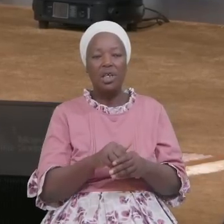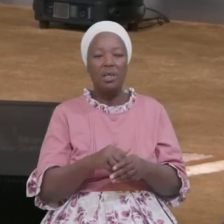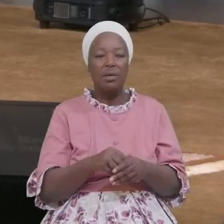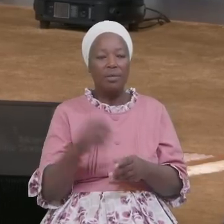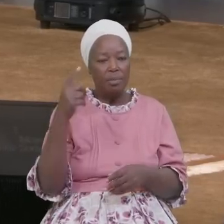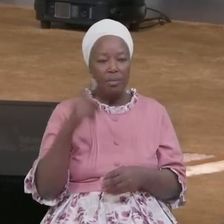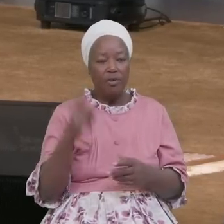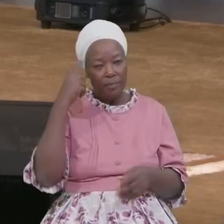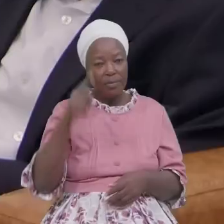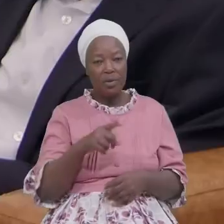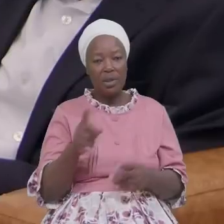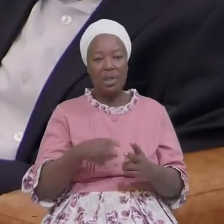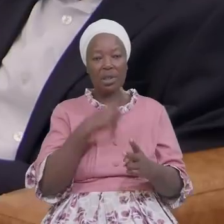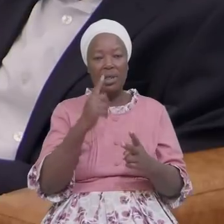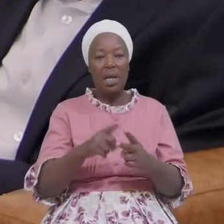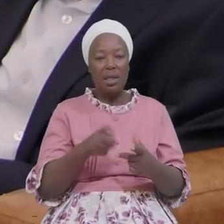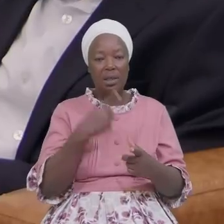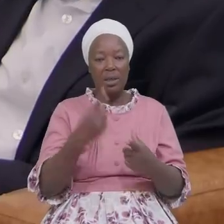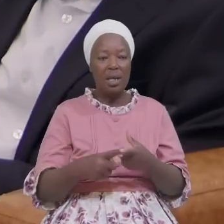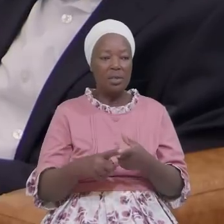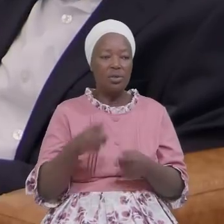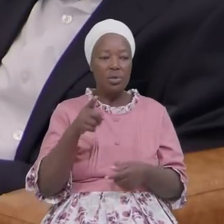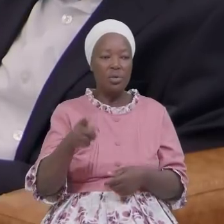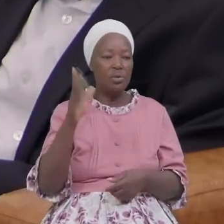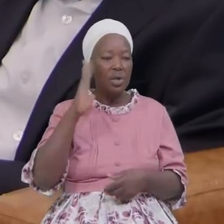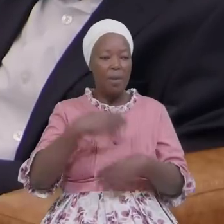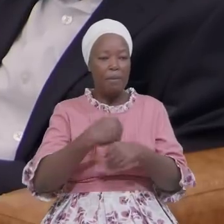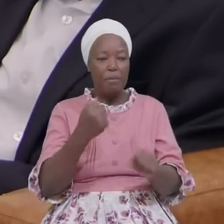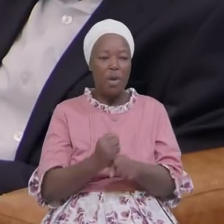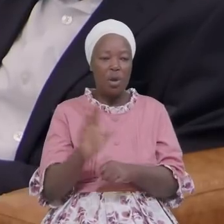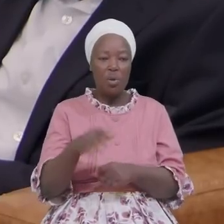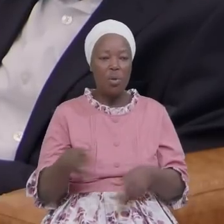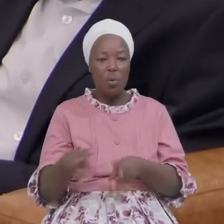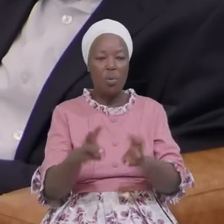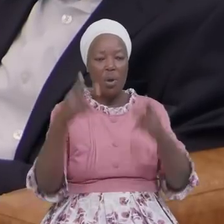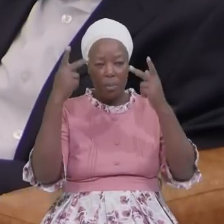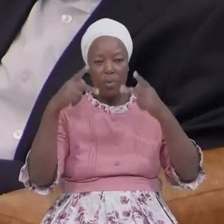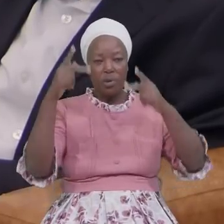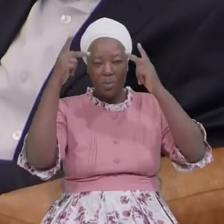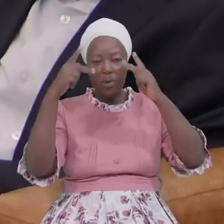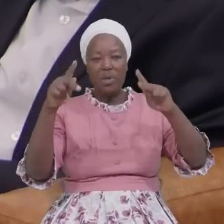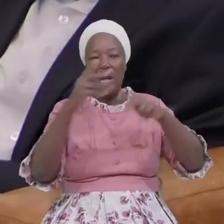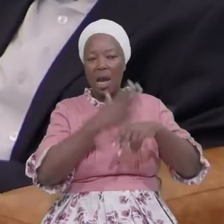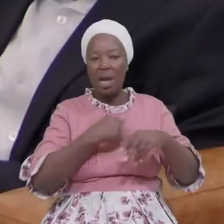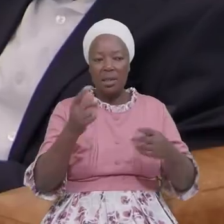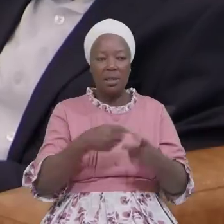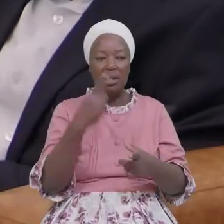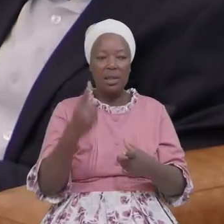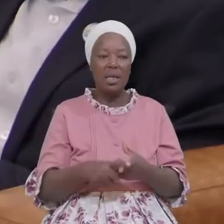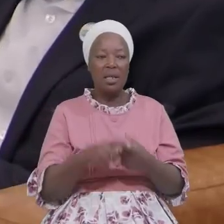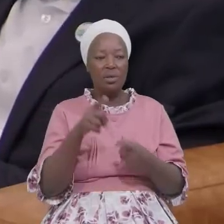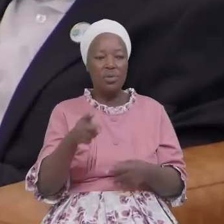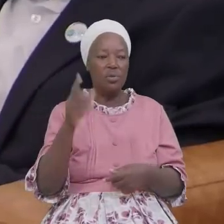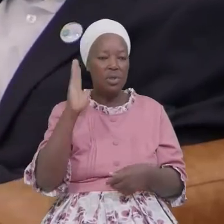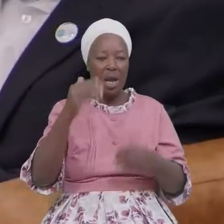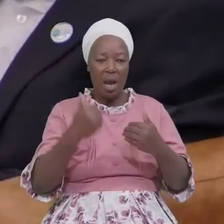then thou shalt make thy way prosperous, and then thou